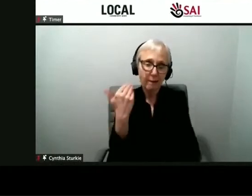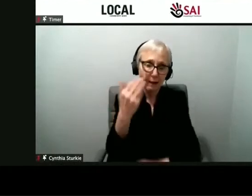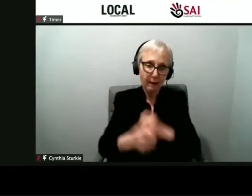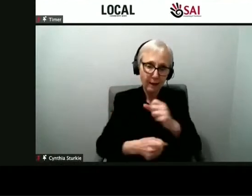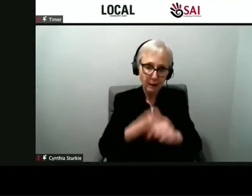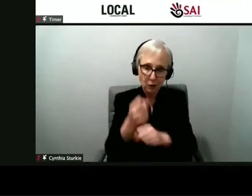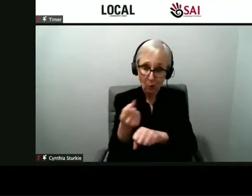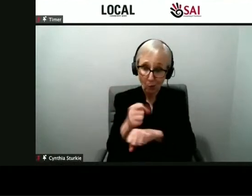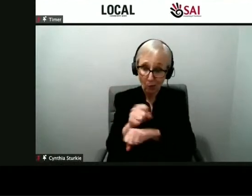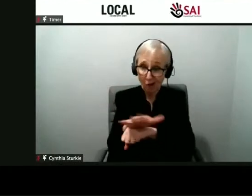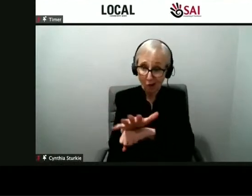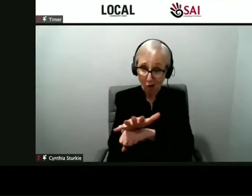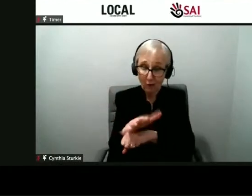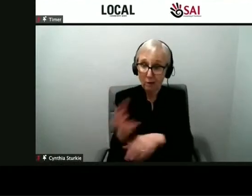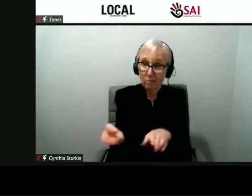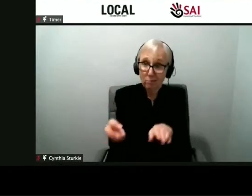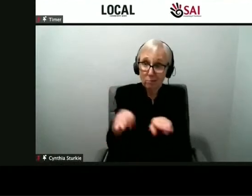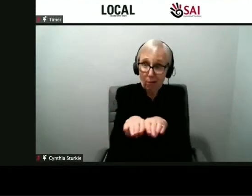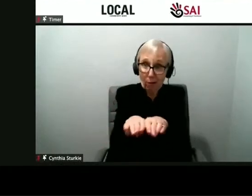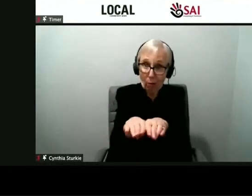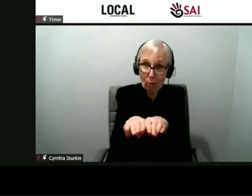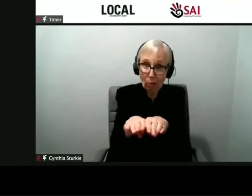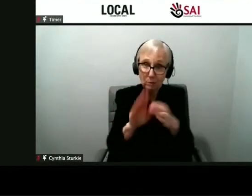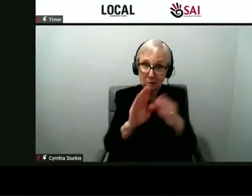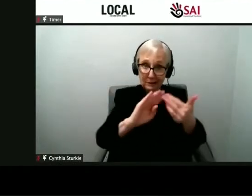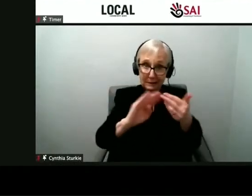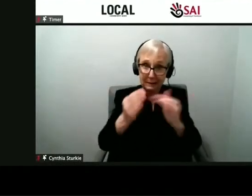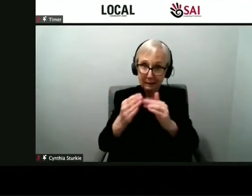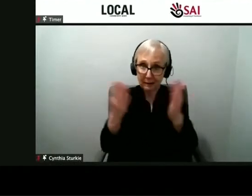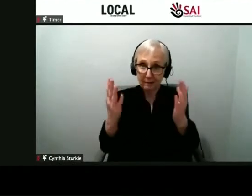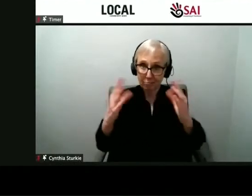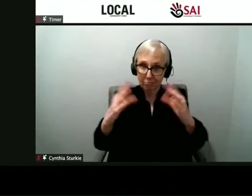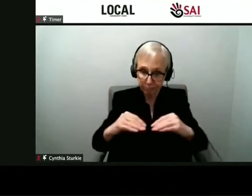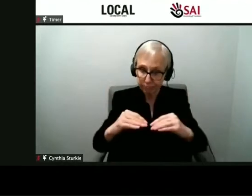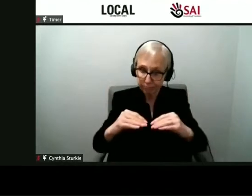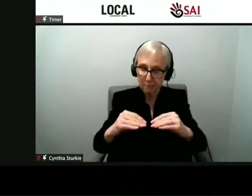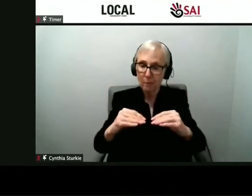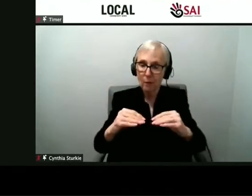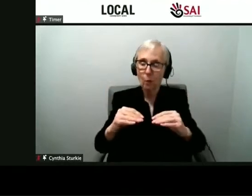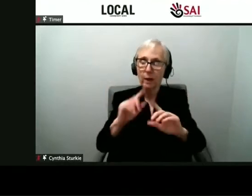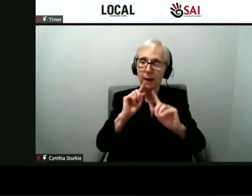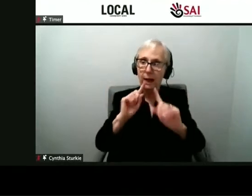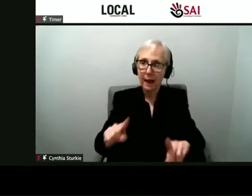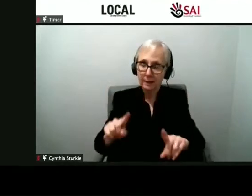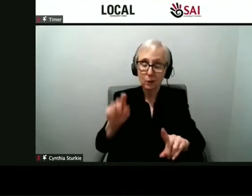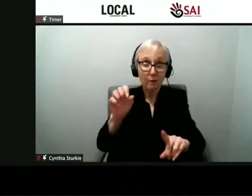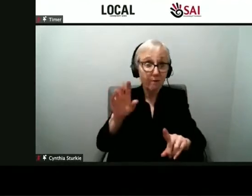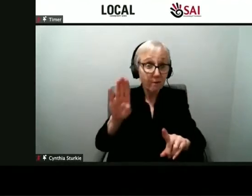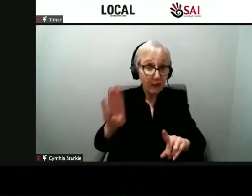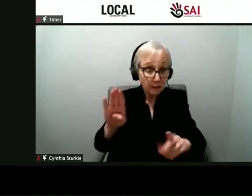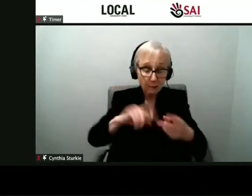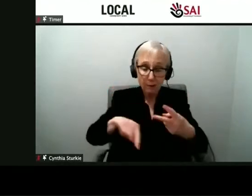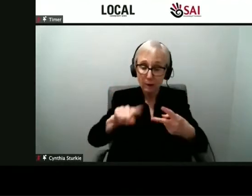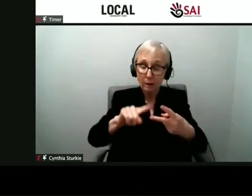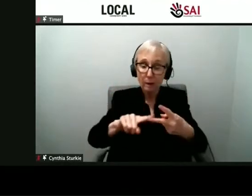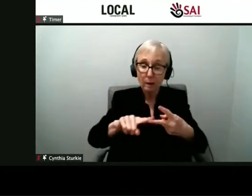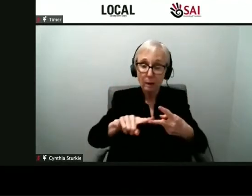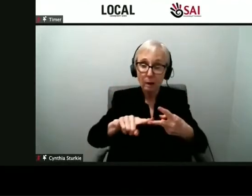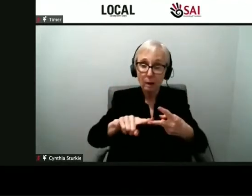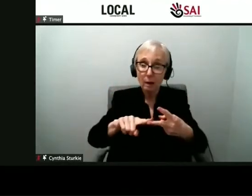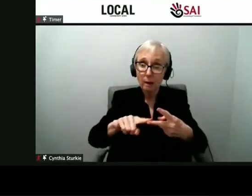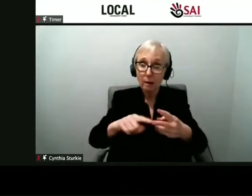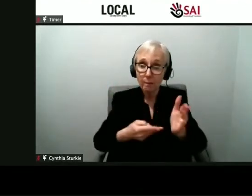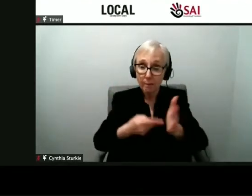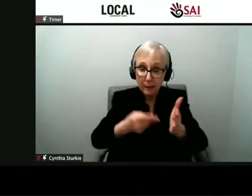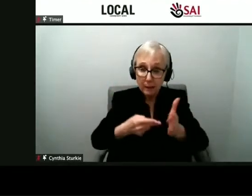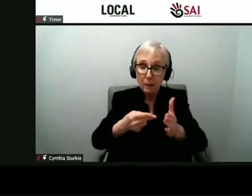our office was closed and the city was shut down, we continue to answer questions on Facebook. We continue to have access through making sure that